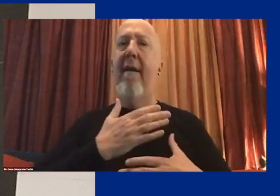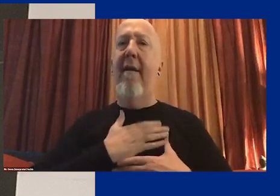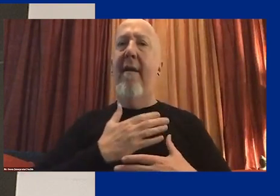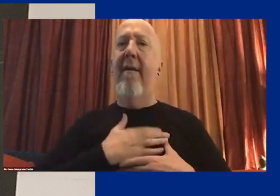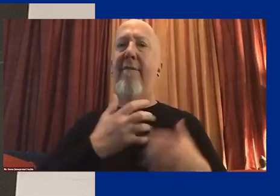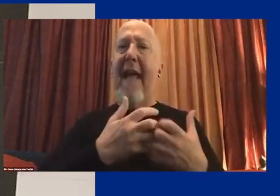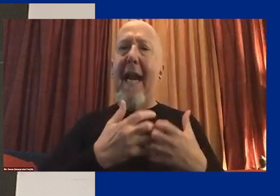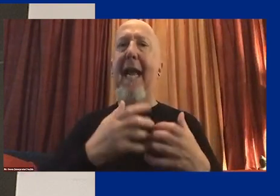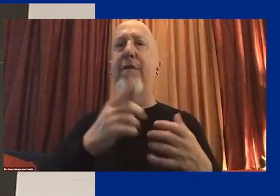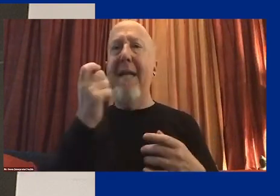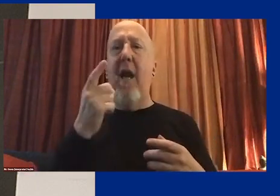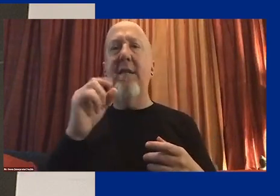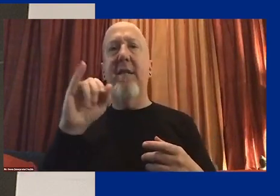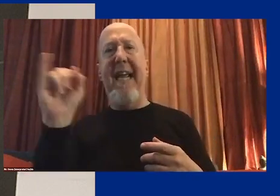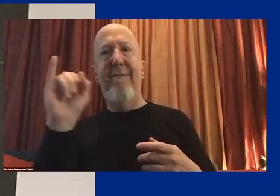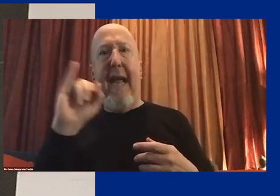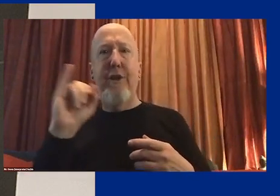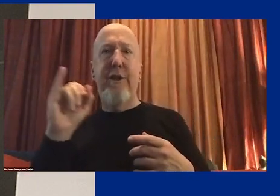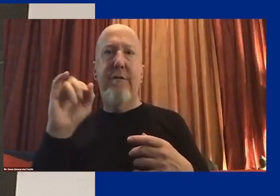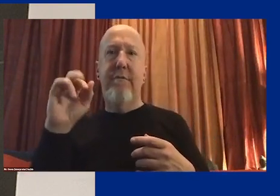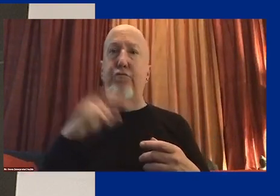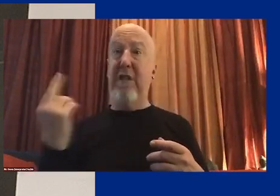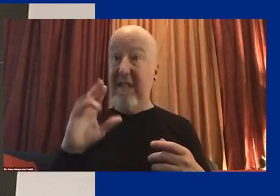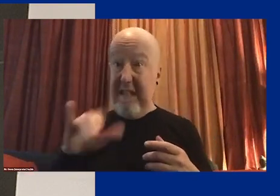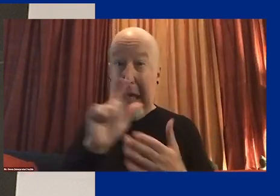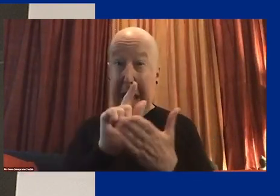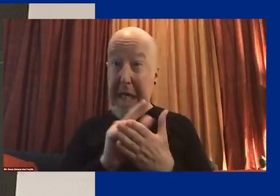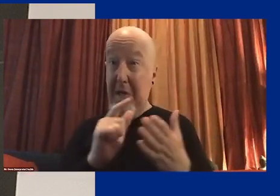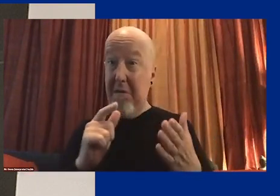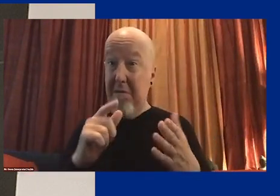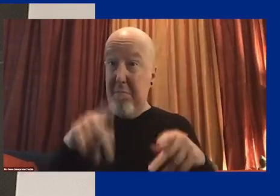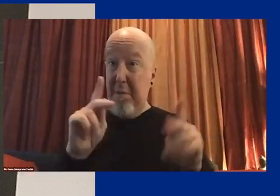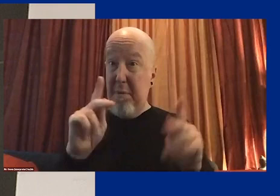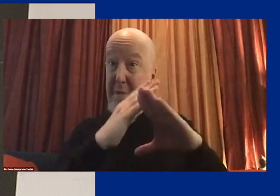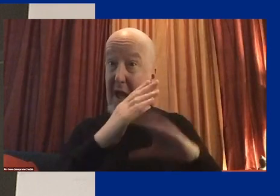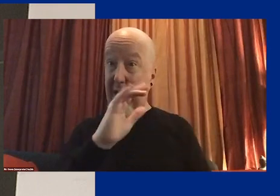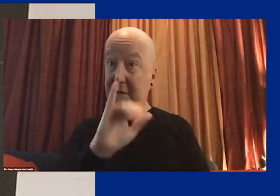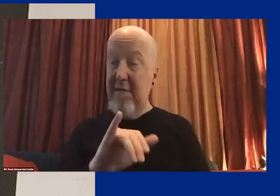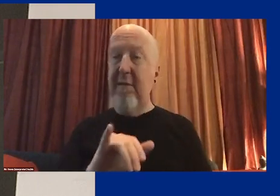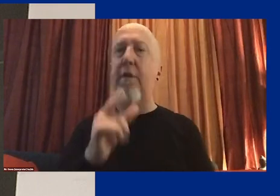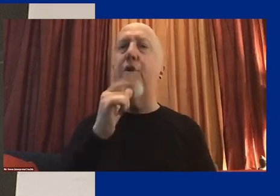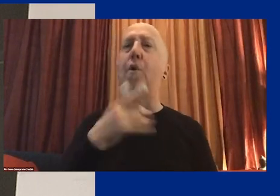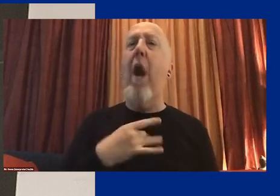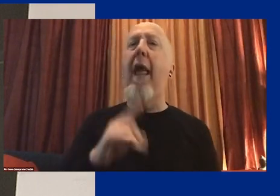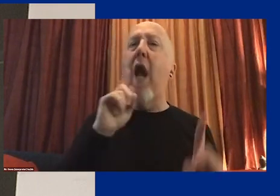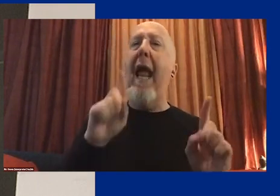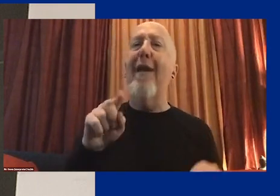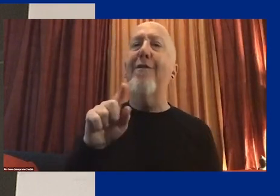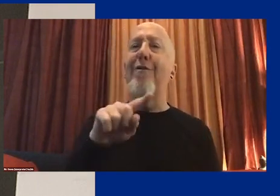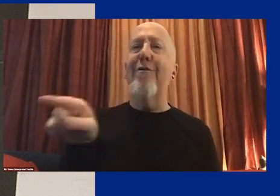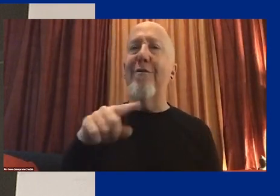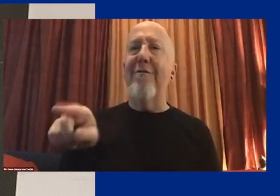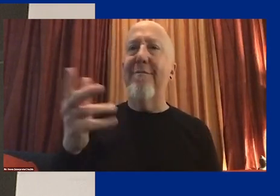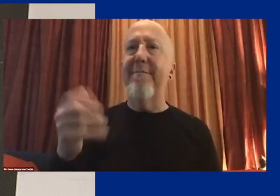risk. Is this legal? So which one of you wants to take that question?